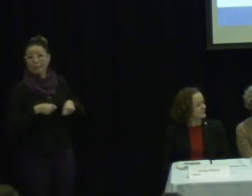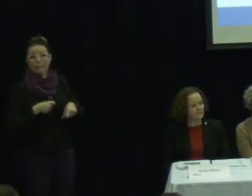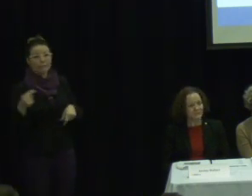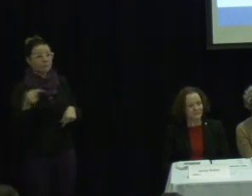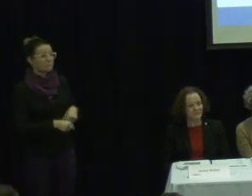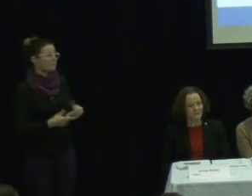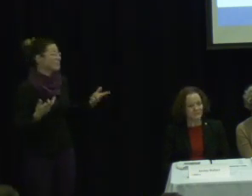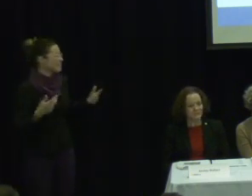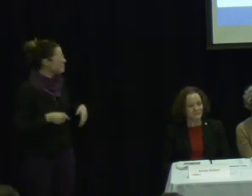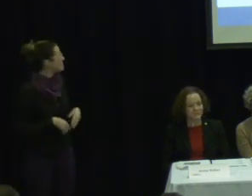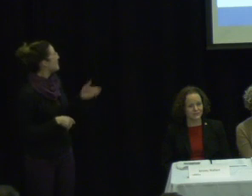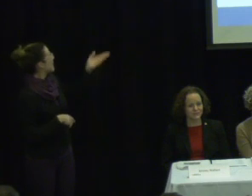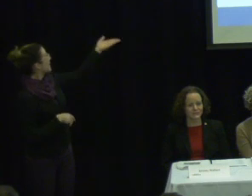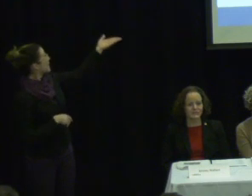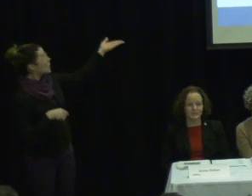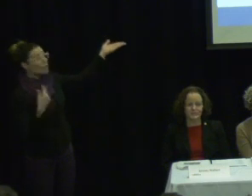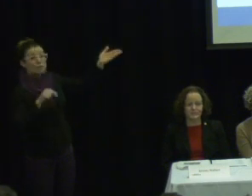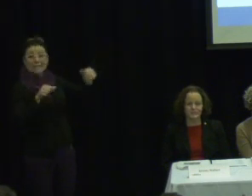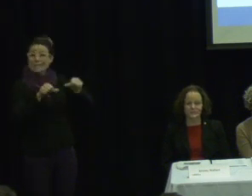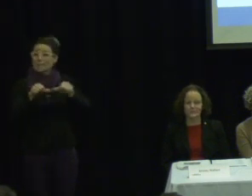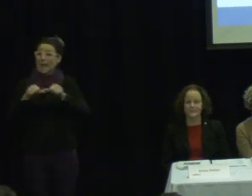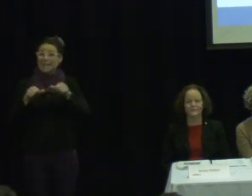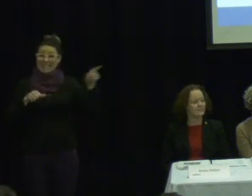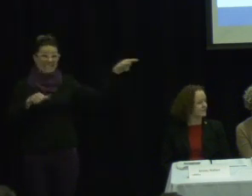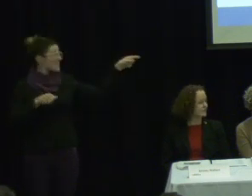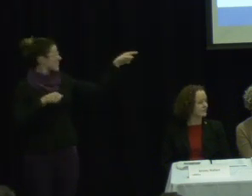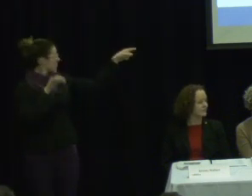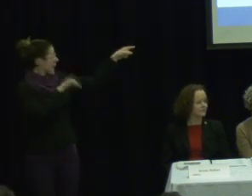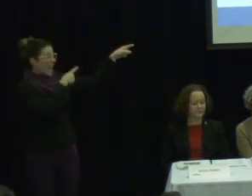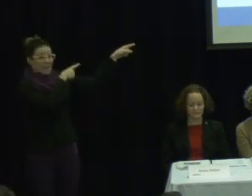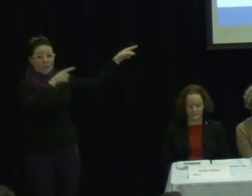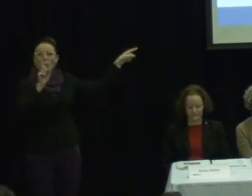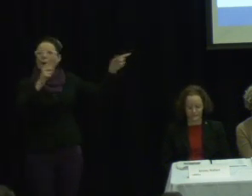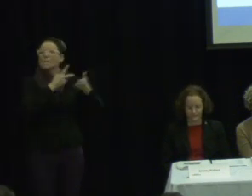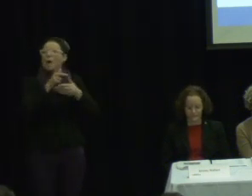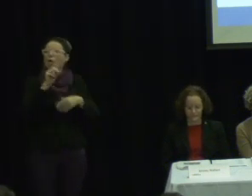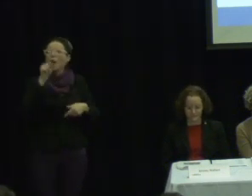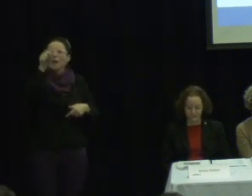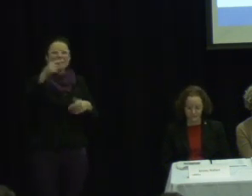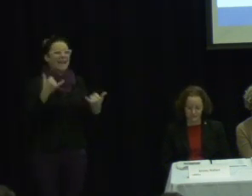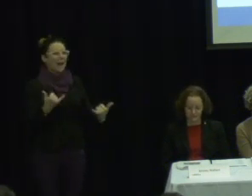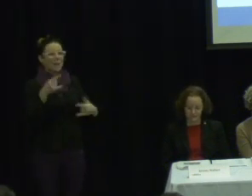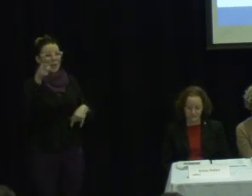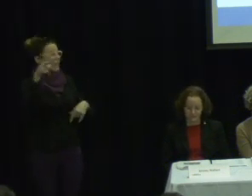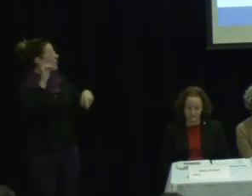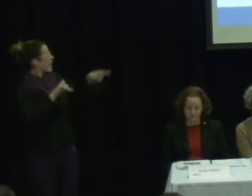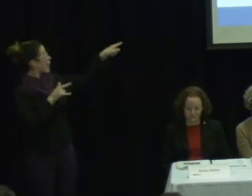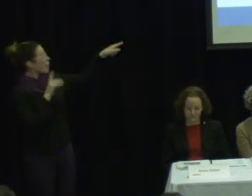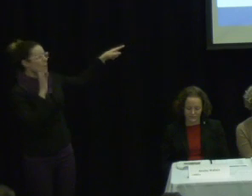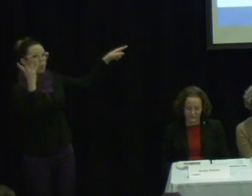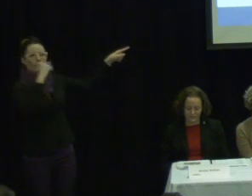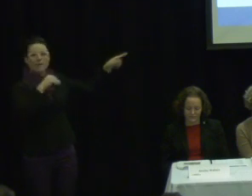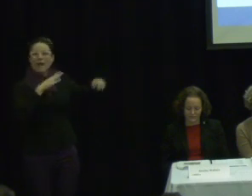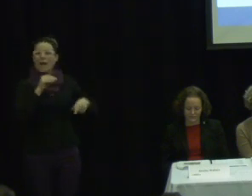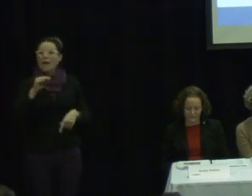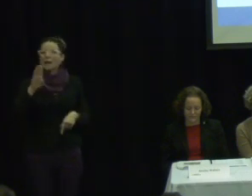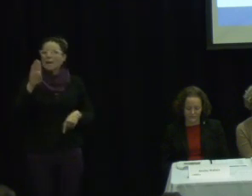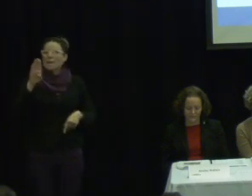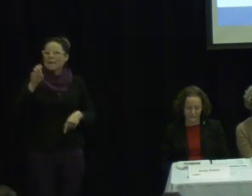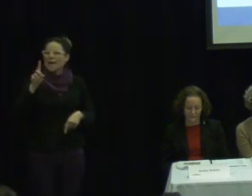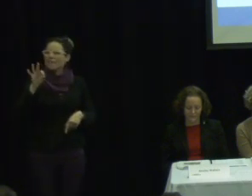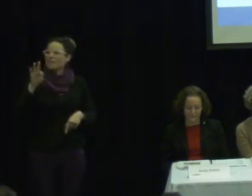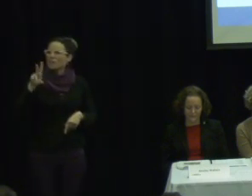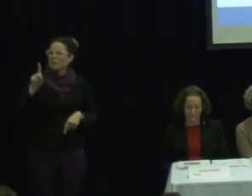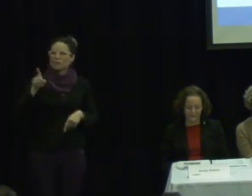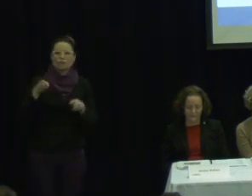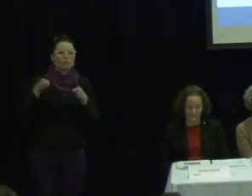is, we bring back green space, which will be much more attractive. You can see, looking in from Bedford Street, you're going to have your new career center and student center. This is a